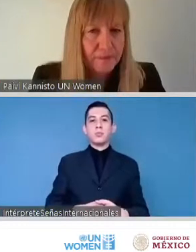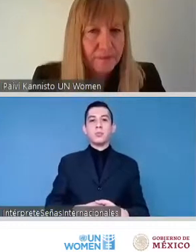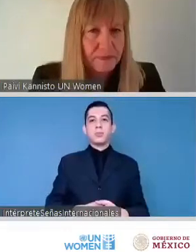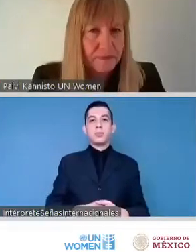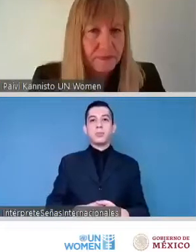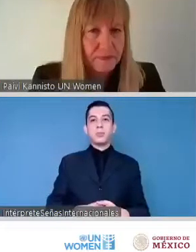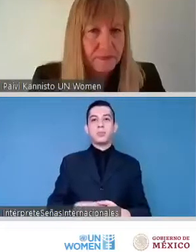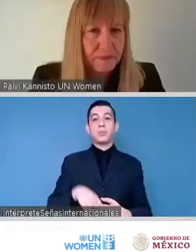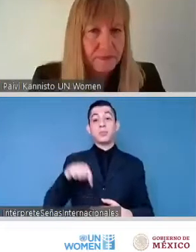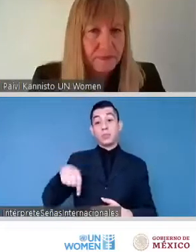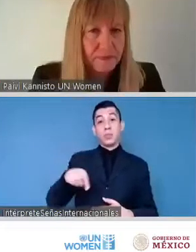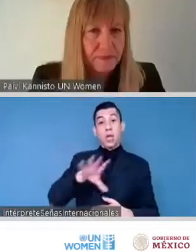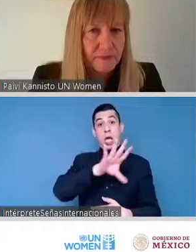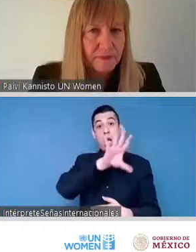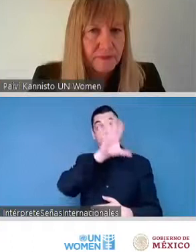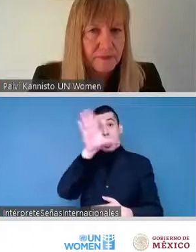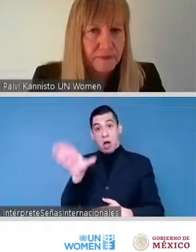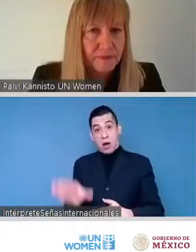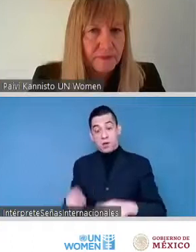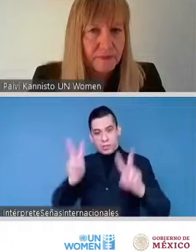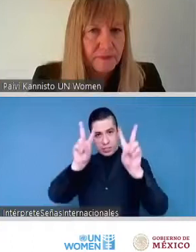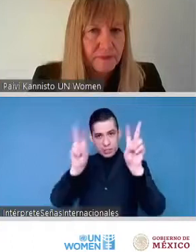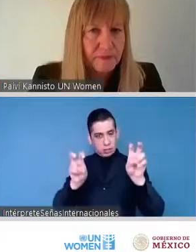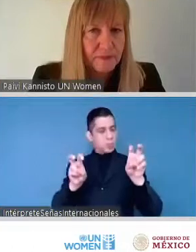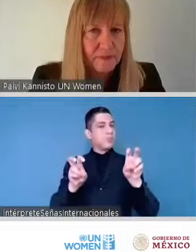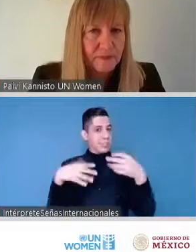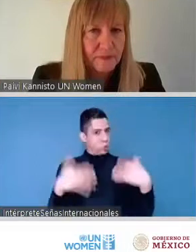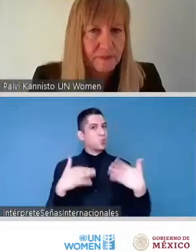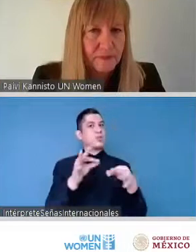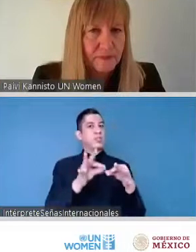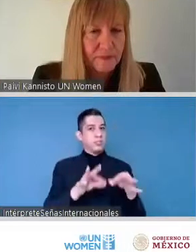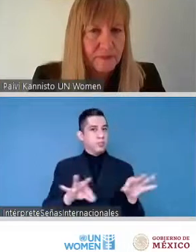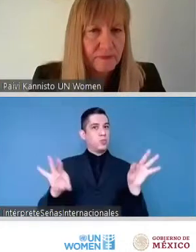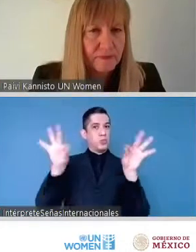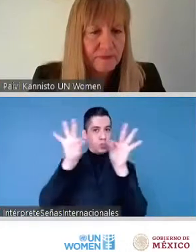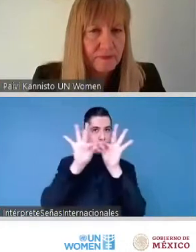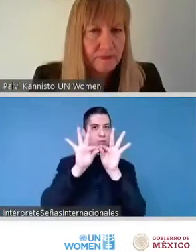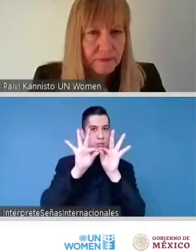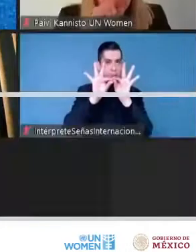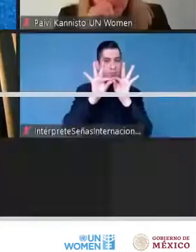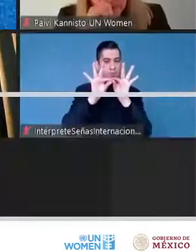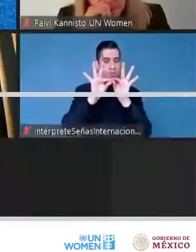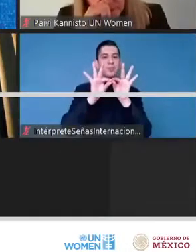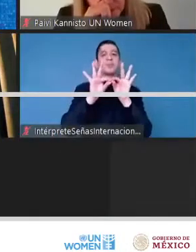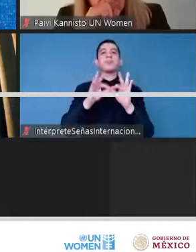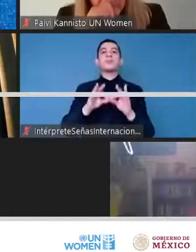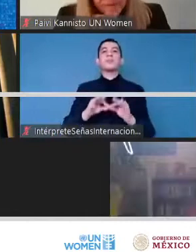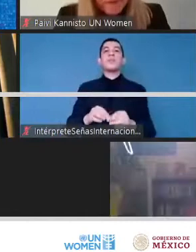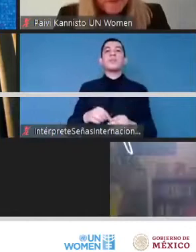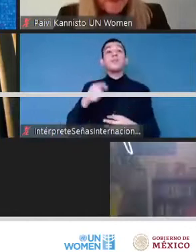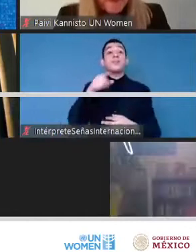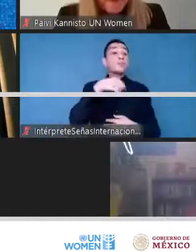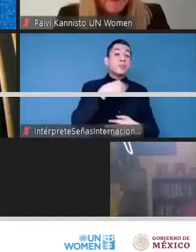trafficking to the West and now more to the Middle East is from West Africa. And